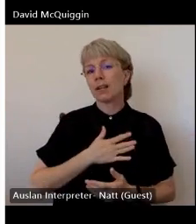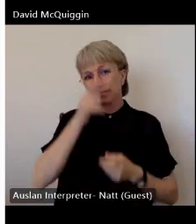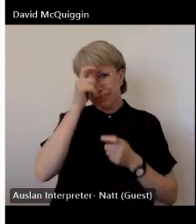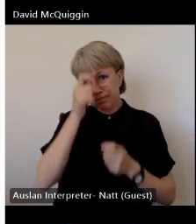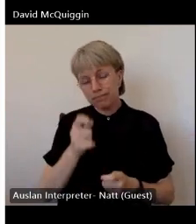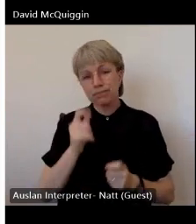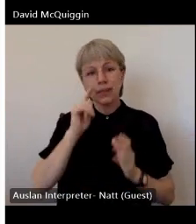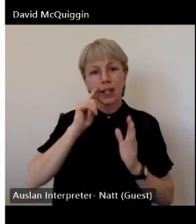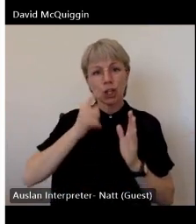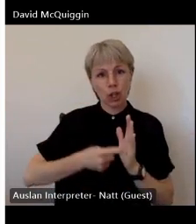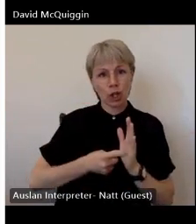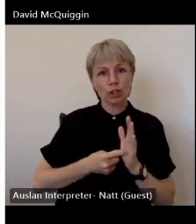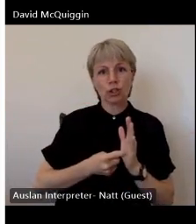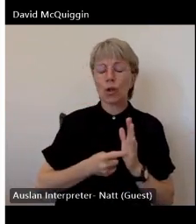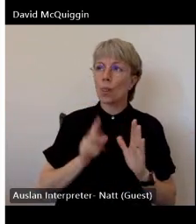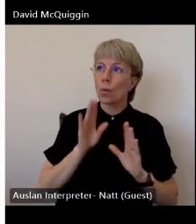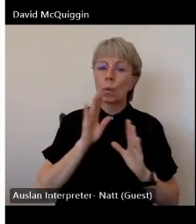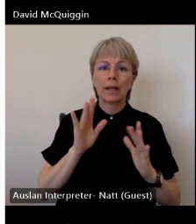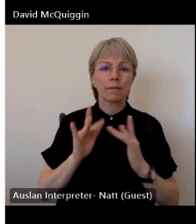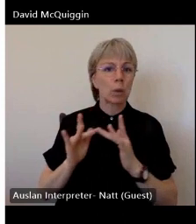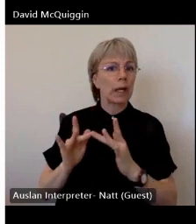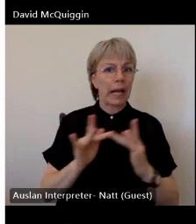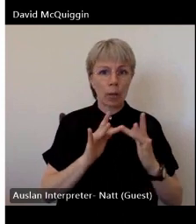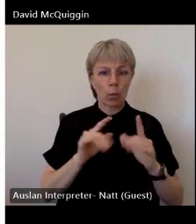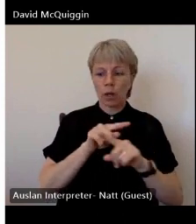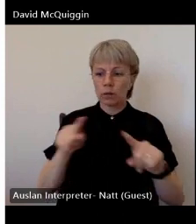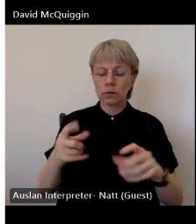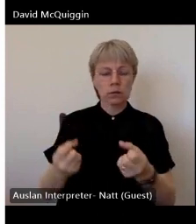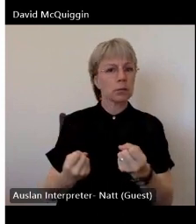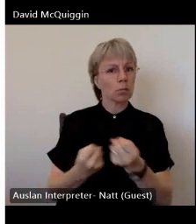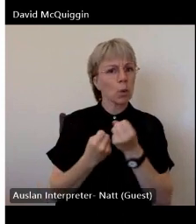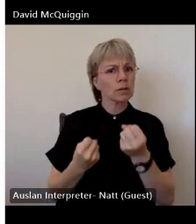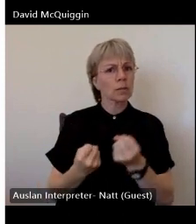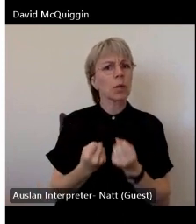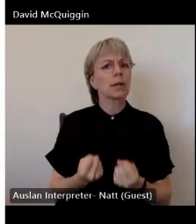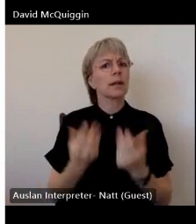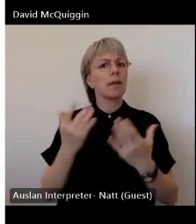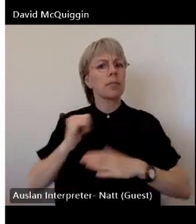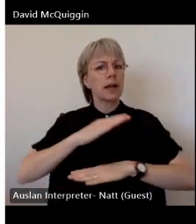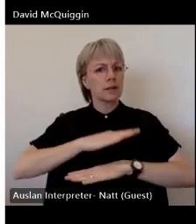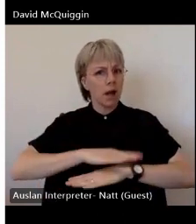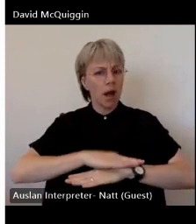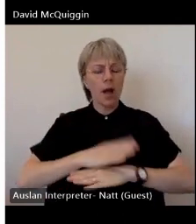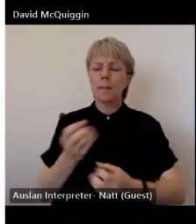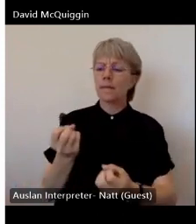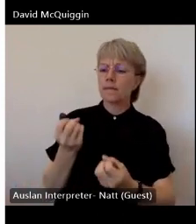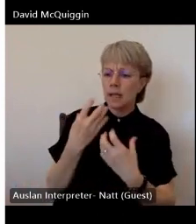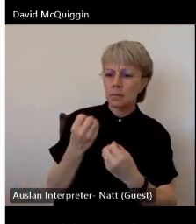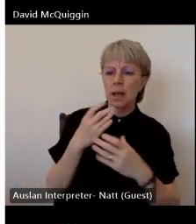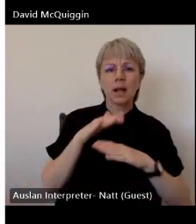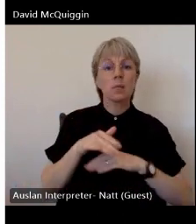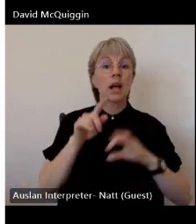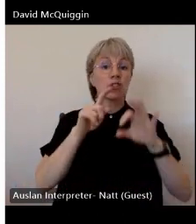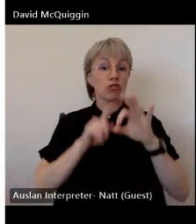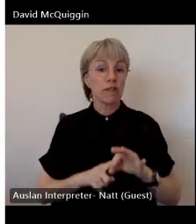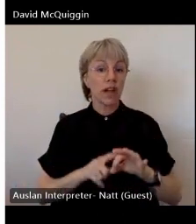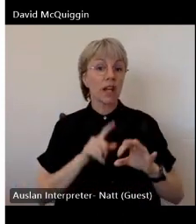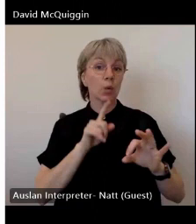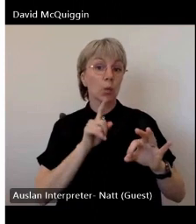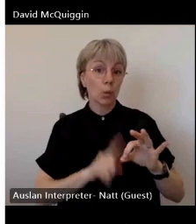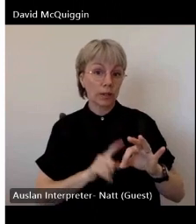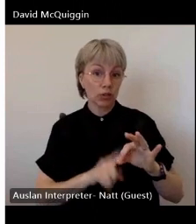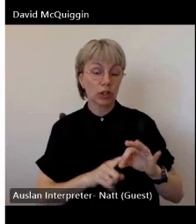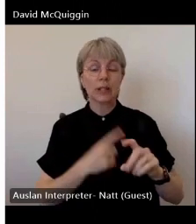wonderful Disability Employee Network, who have been supporting this project in many ways, such as feedback on the survey questions and also on the